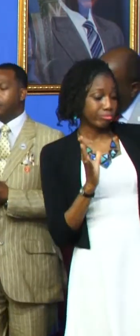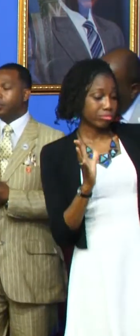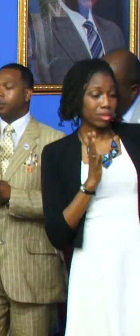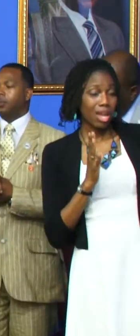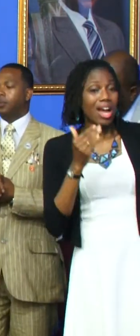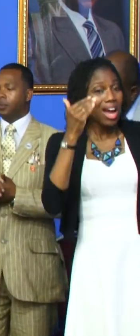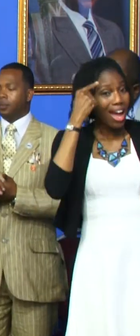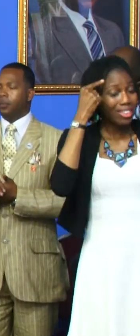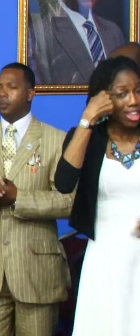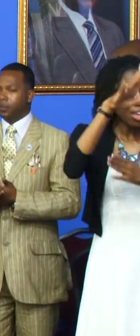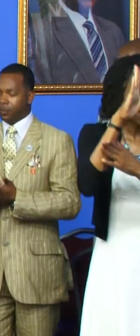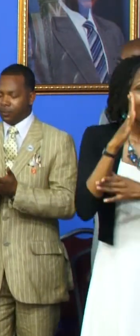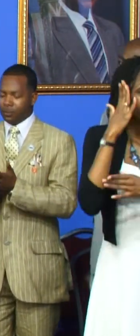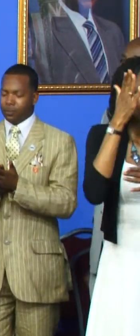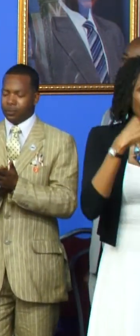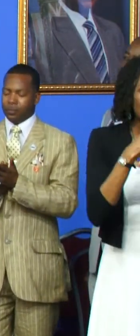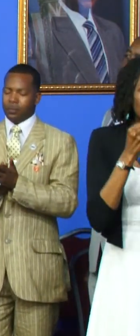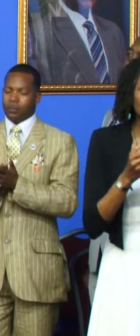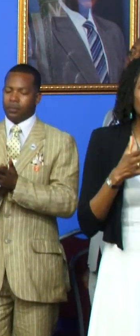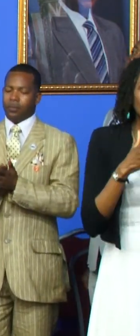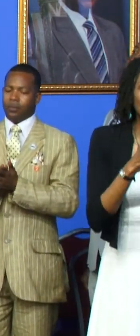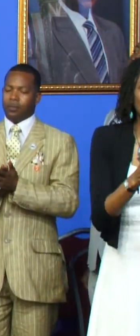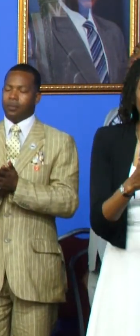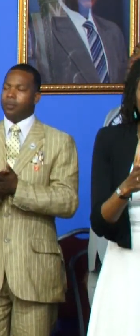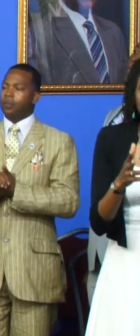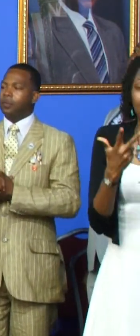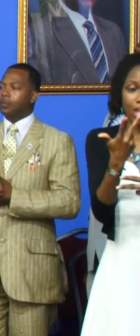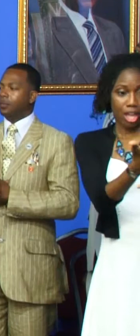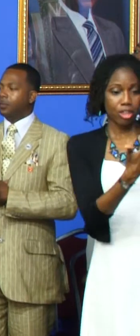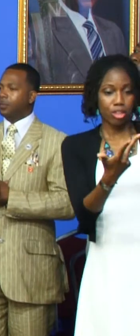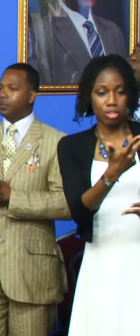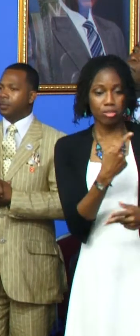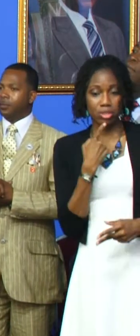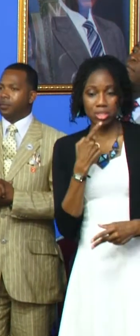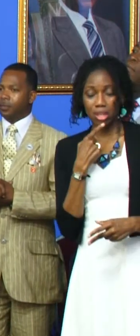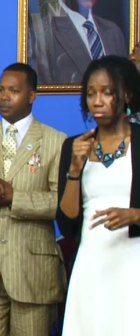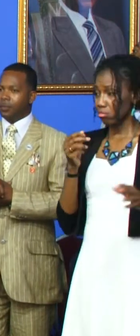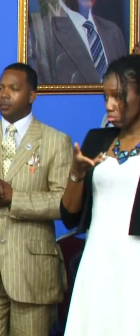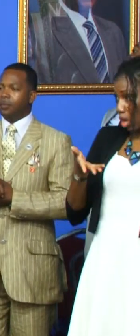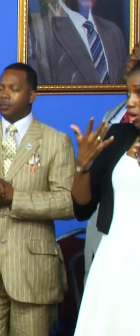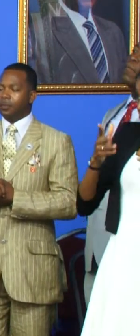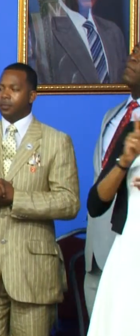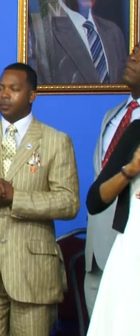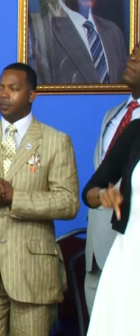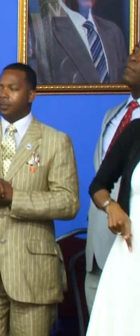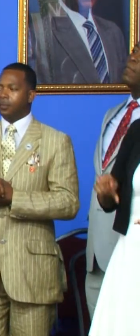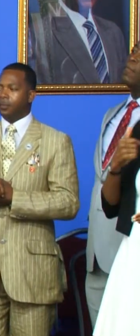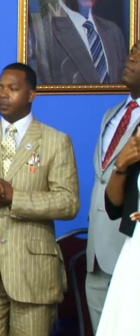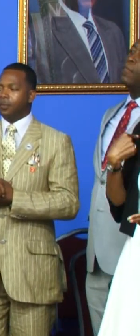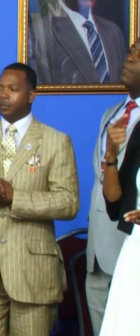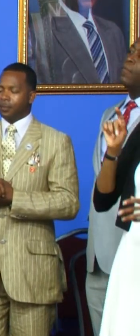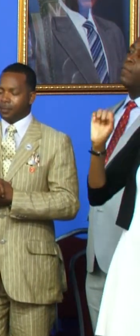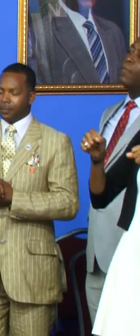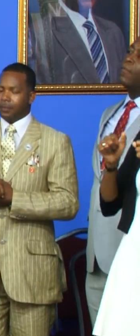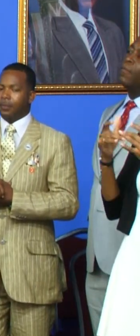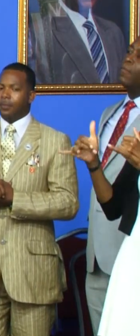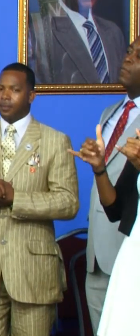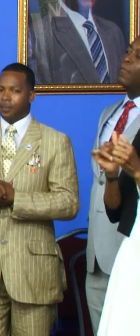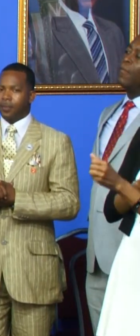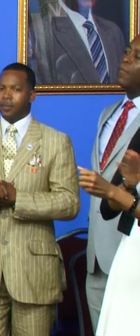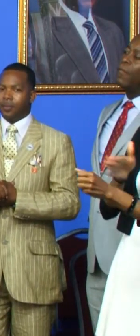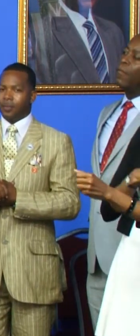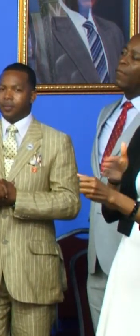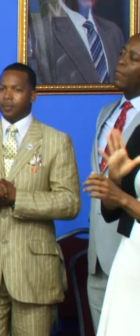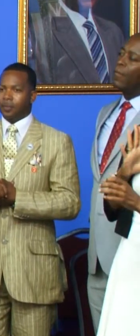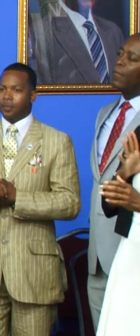will make a way. Shadrach turned back and said, you can play your music, but we won't bow. Now